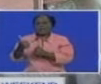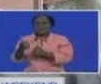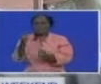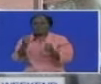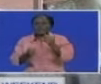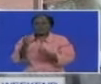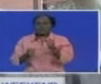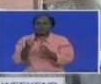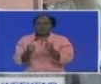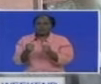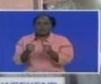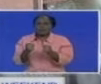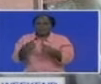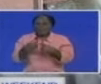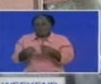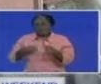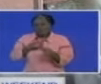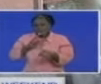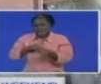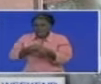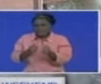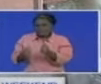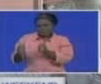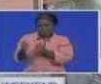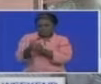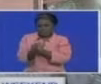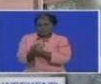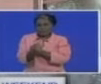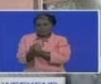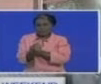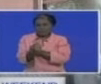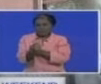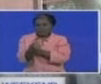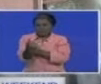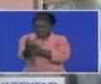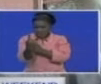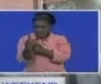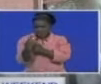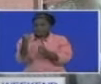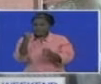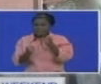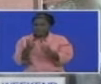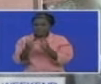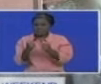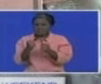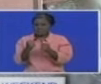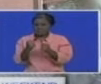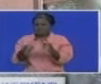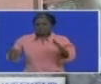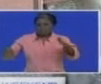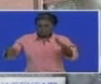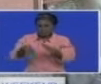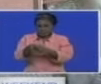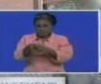And unfortunately, as he was overtaking, he had not taken precautions of the incoming vehicle. Then he had head-on collision with the